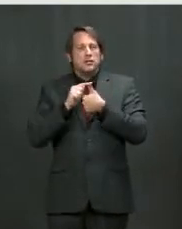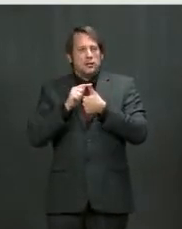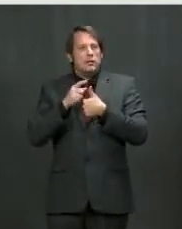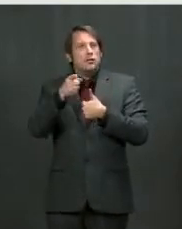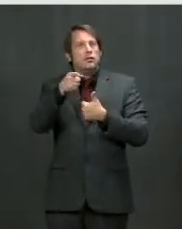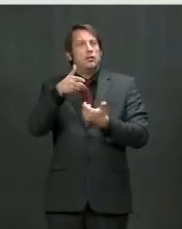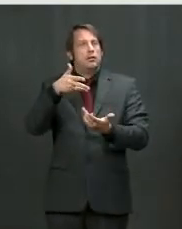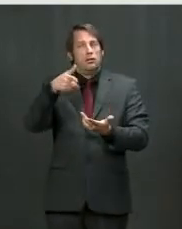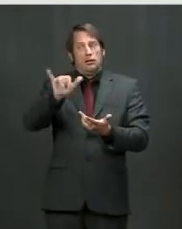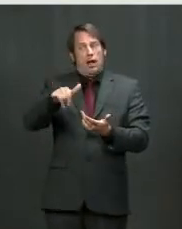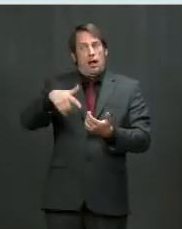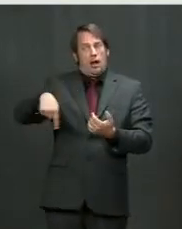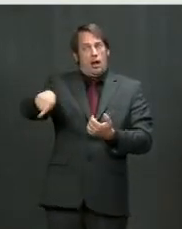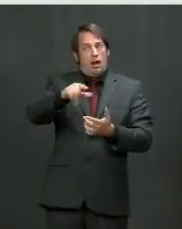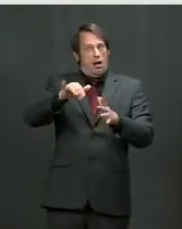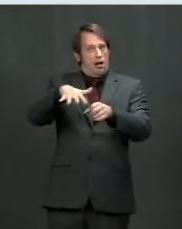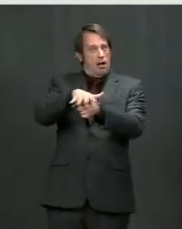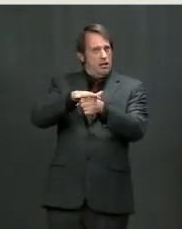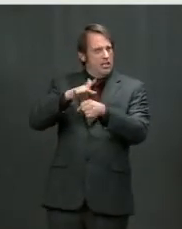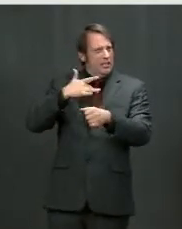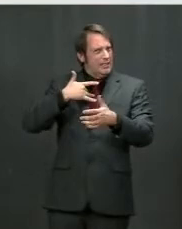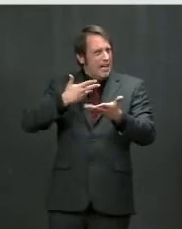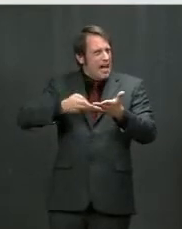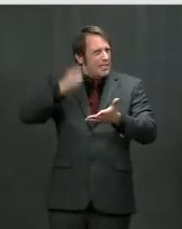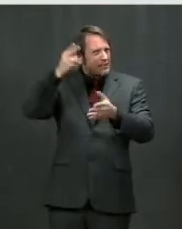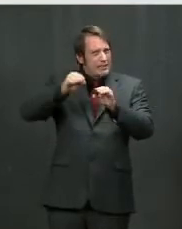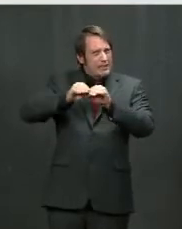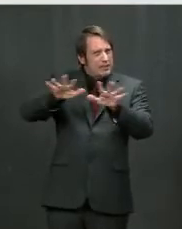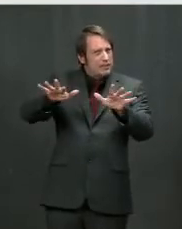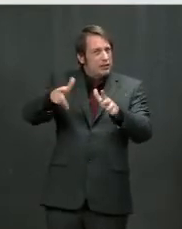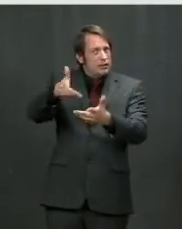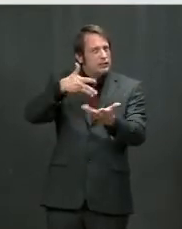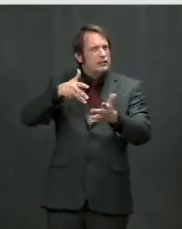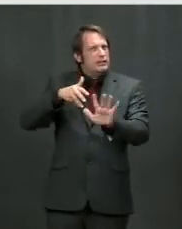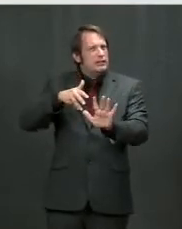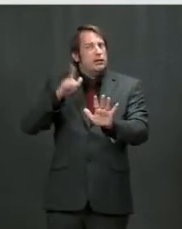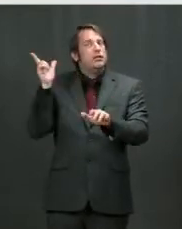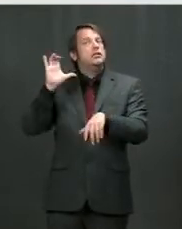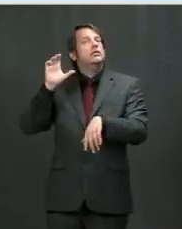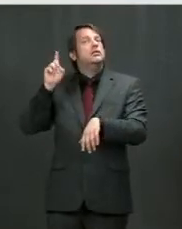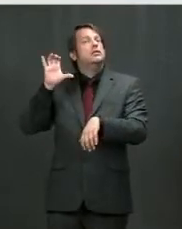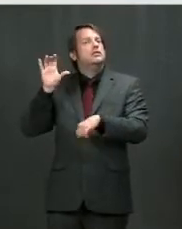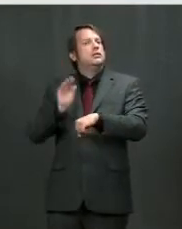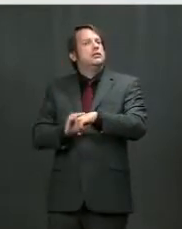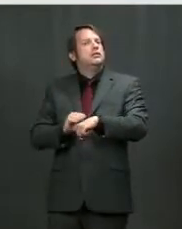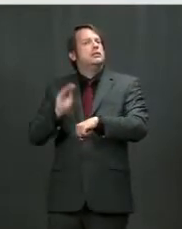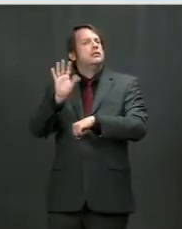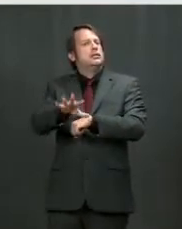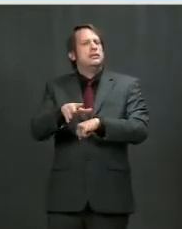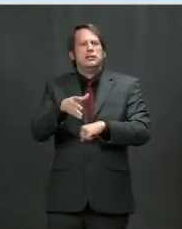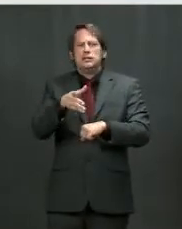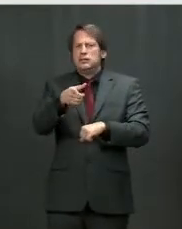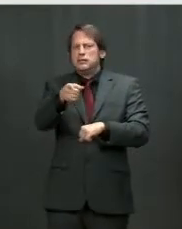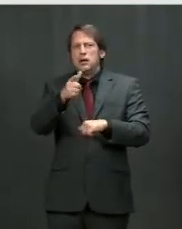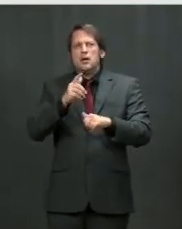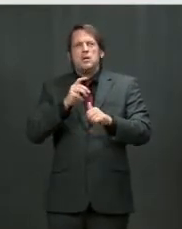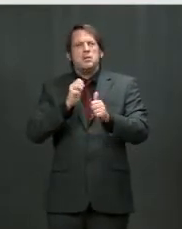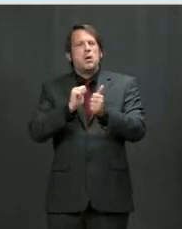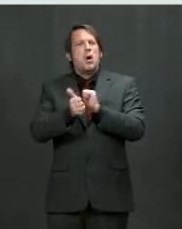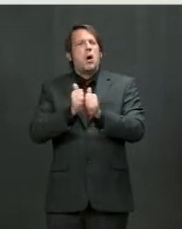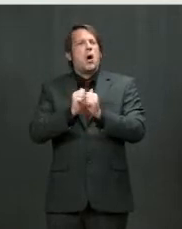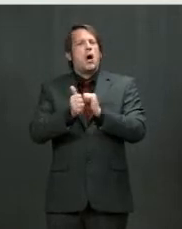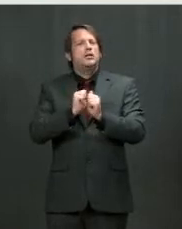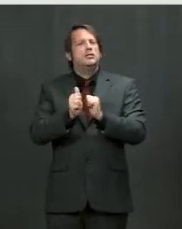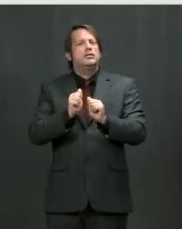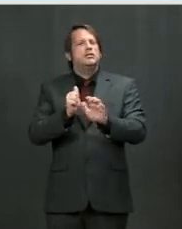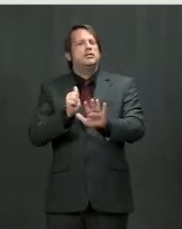community transmission, CDC guidance specifically suggests refraining from youth sports that are not outside and cannot be conducted